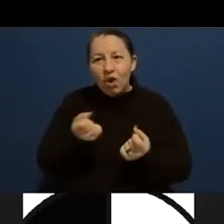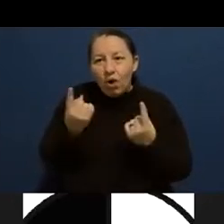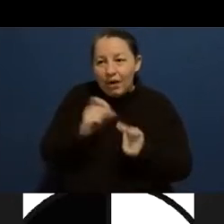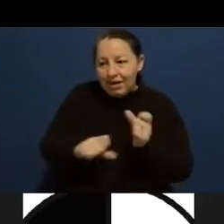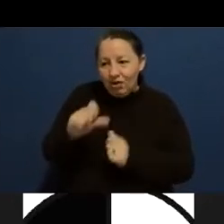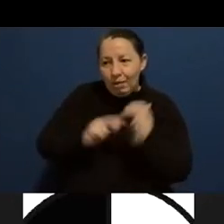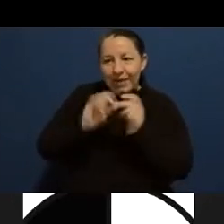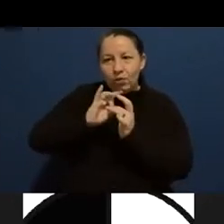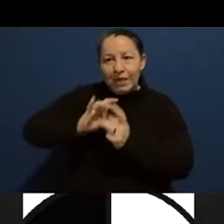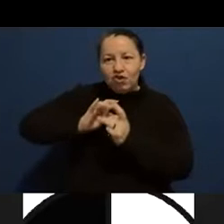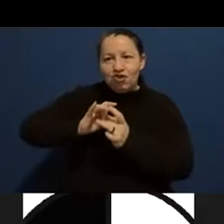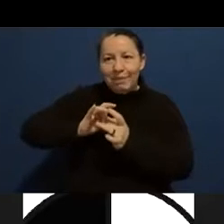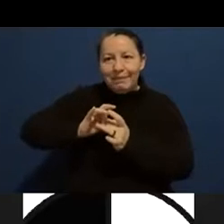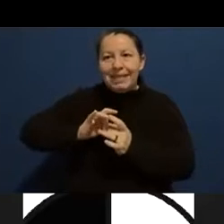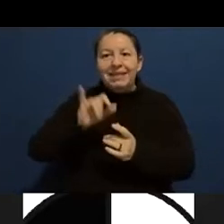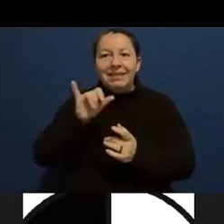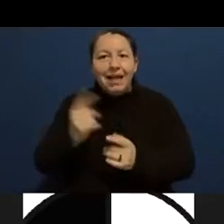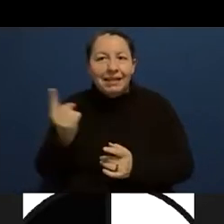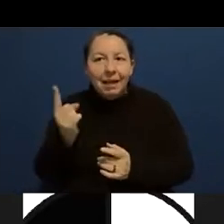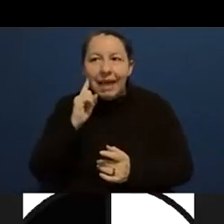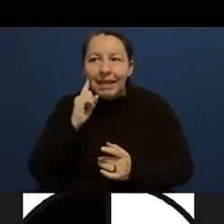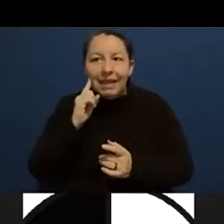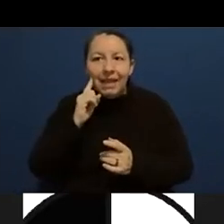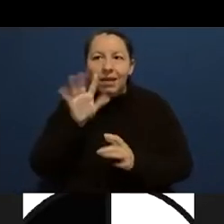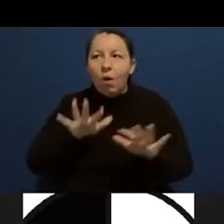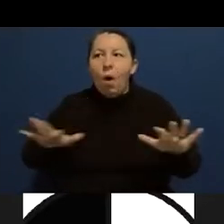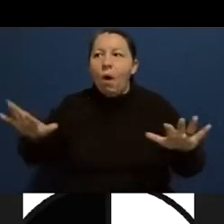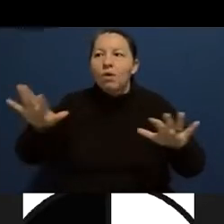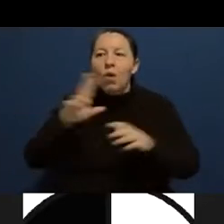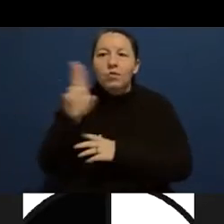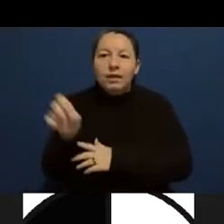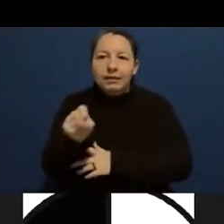something that is, I think, universal all across, Turtle Island. So